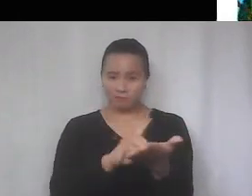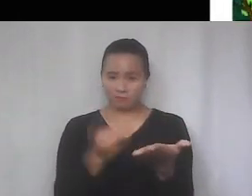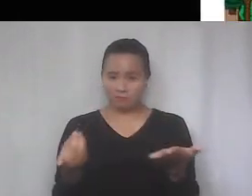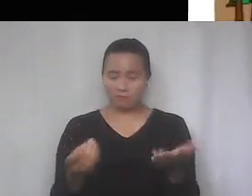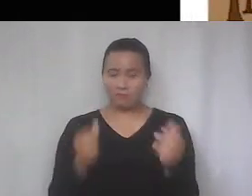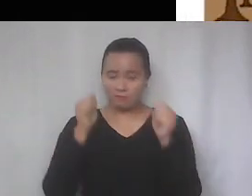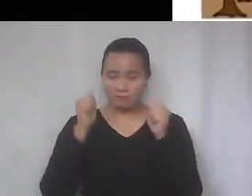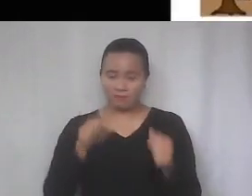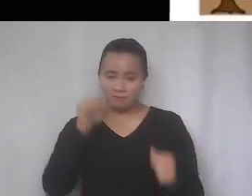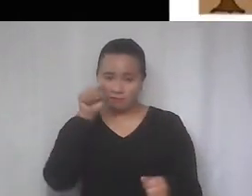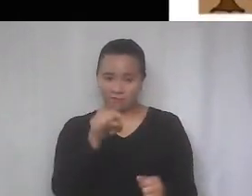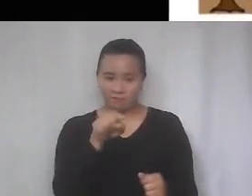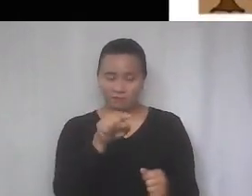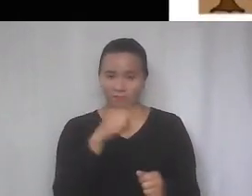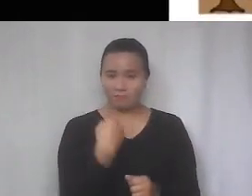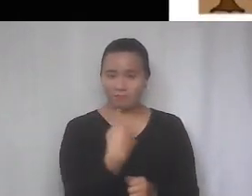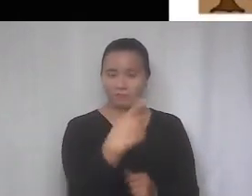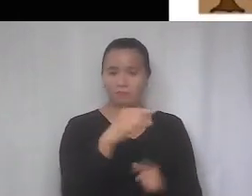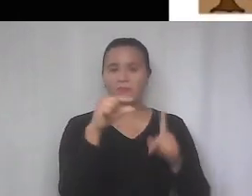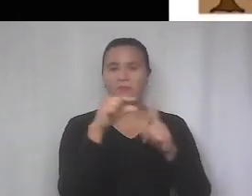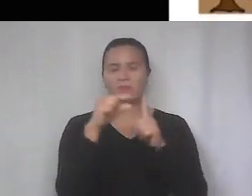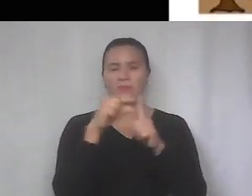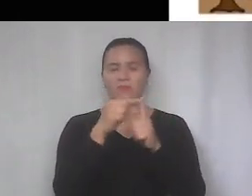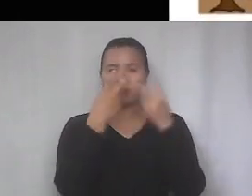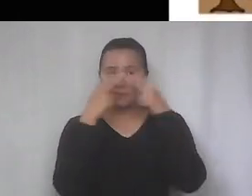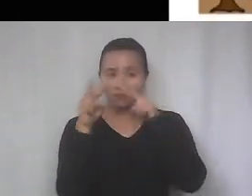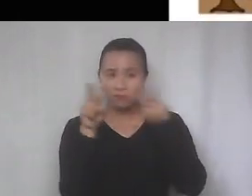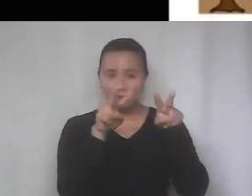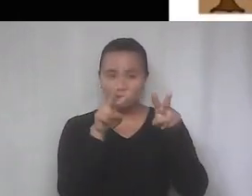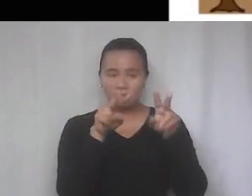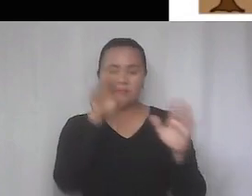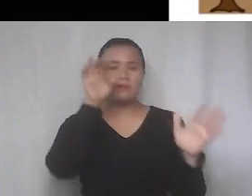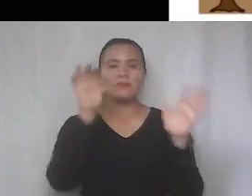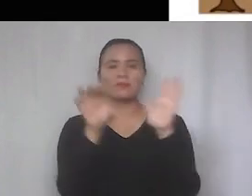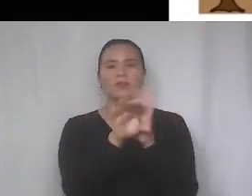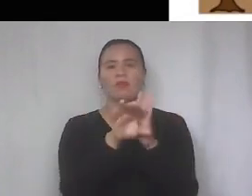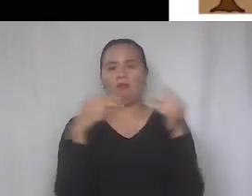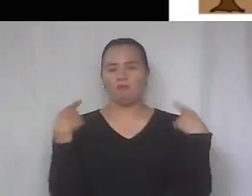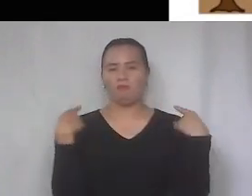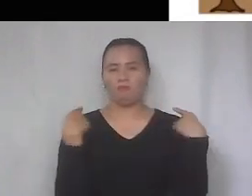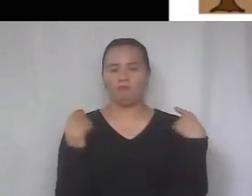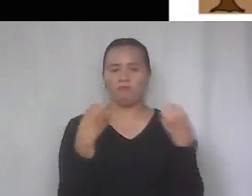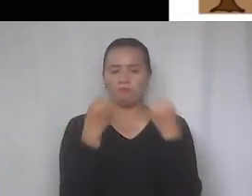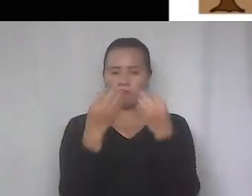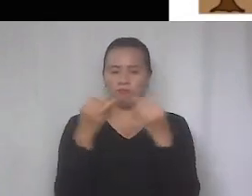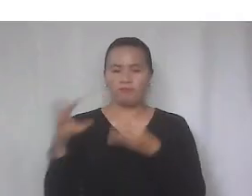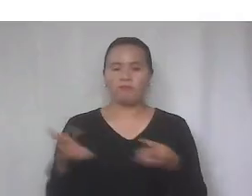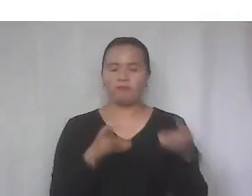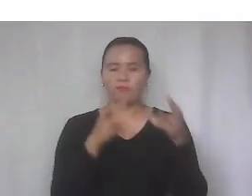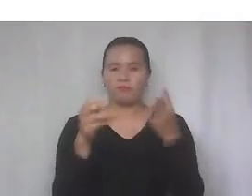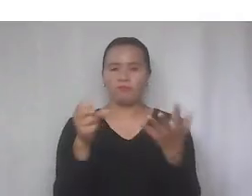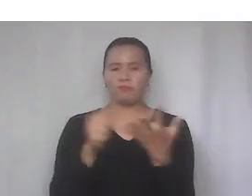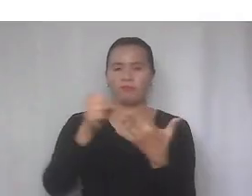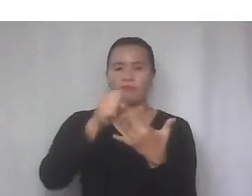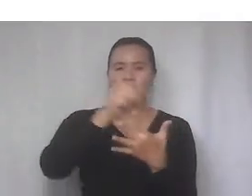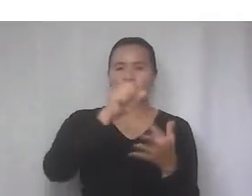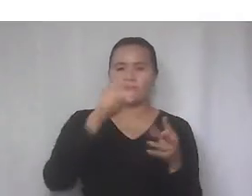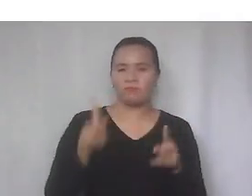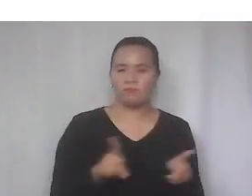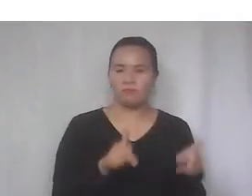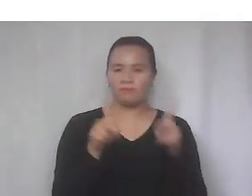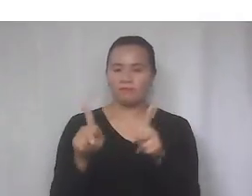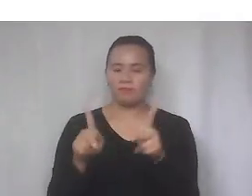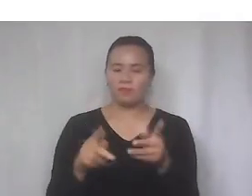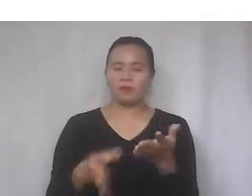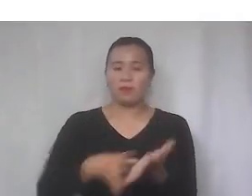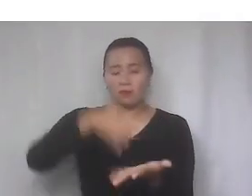see a picture of that and also play it back to have that multi-sensory processing, a great tool for reading comprehension. So learning tools are available in